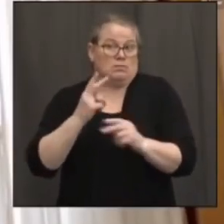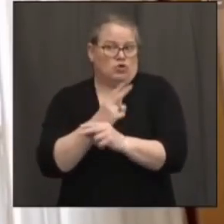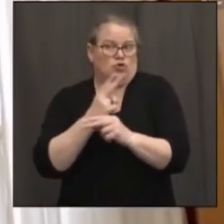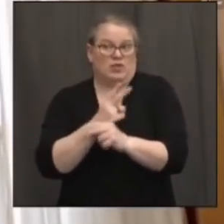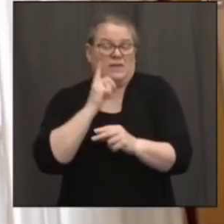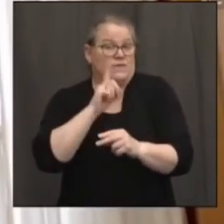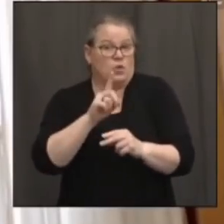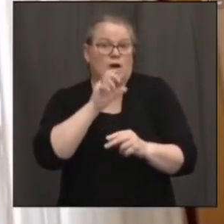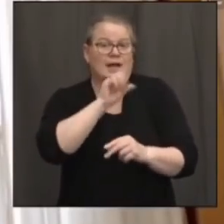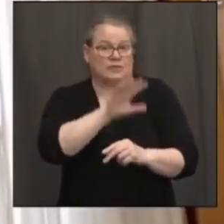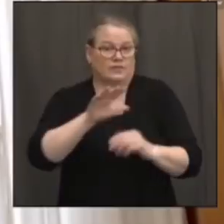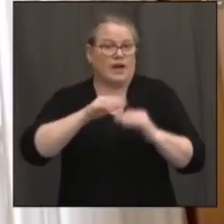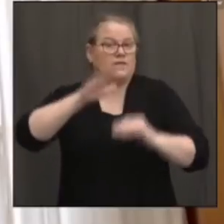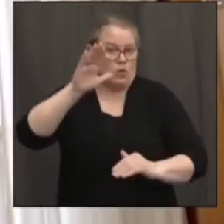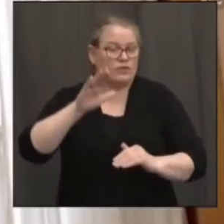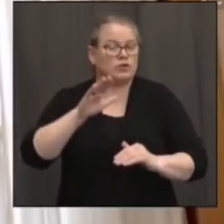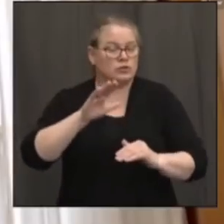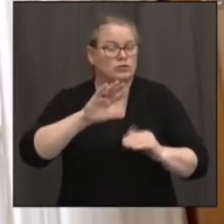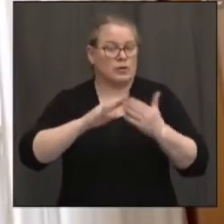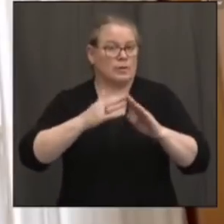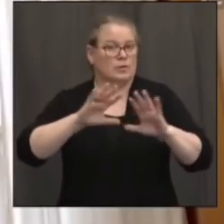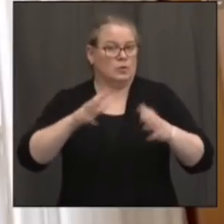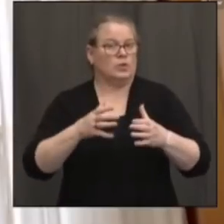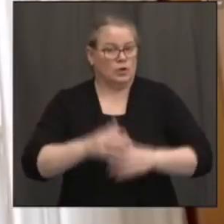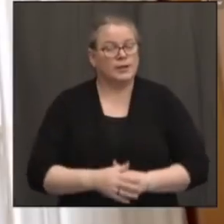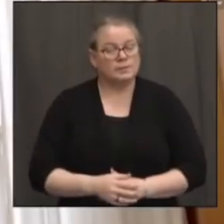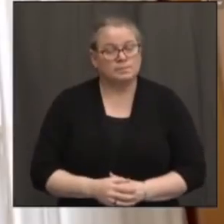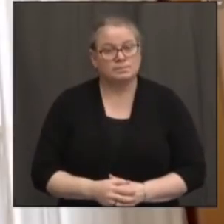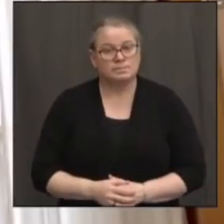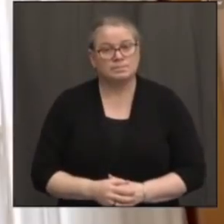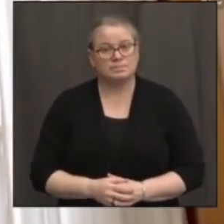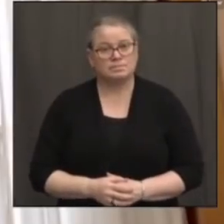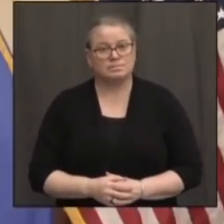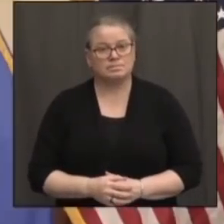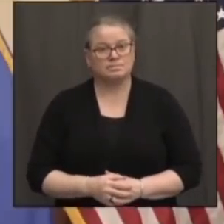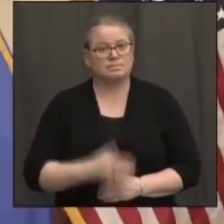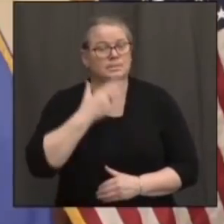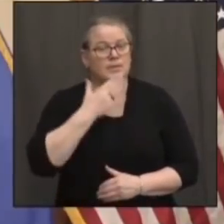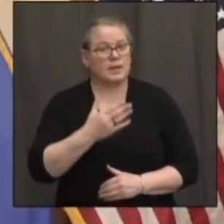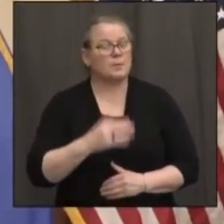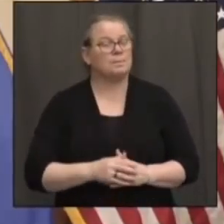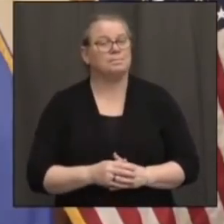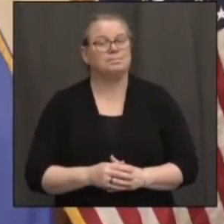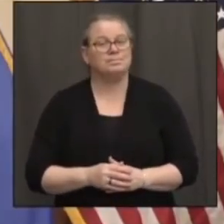the 55 and plus community. Thank you.